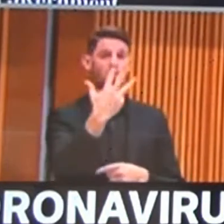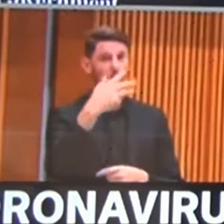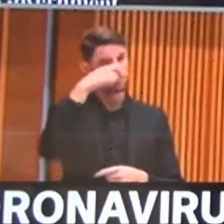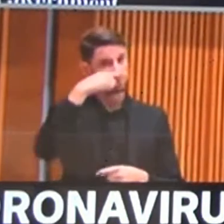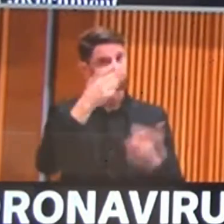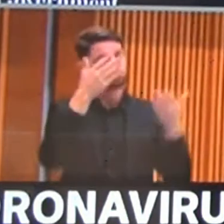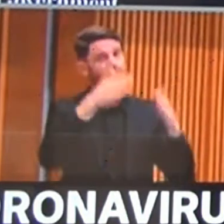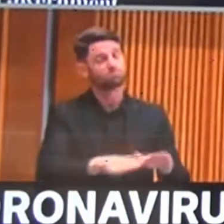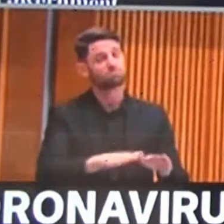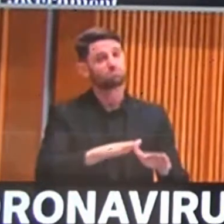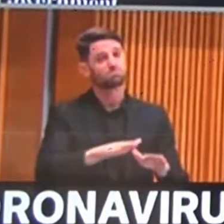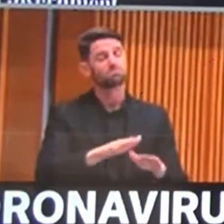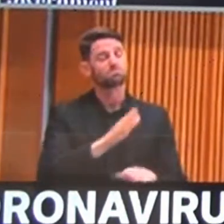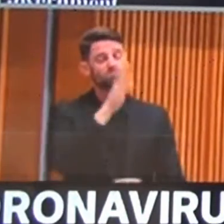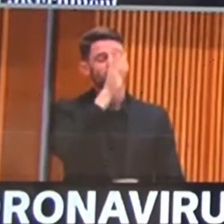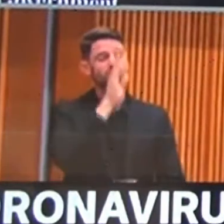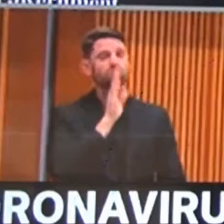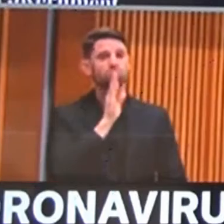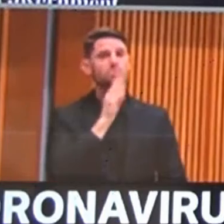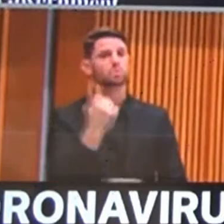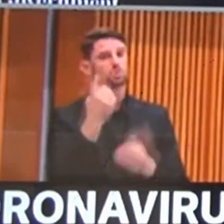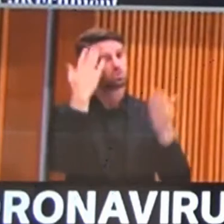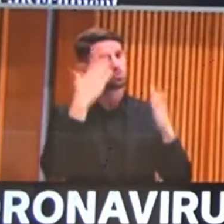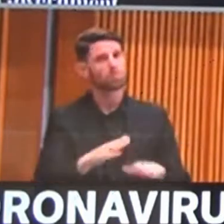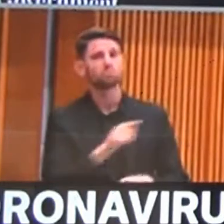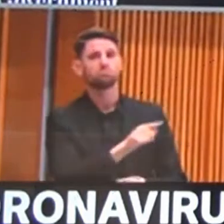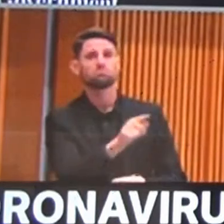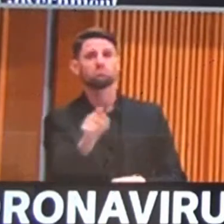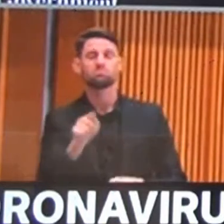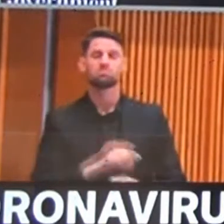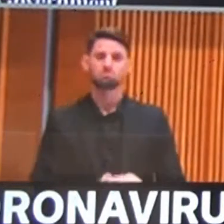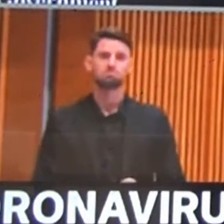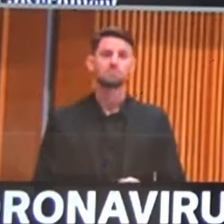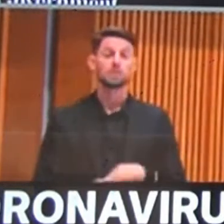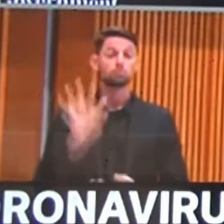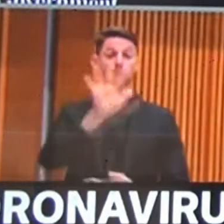have lost their lives to coronavirus. There are